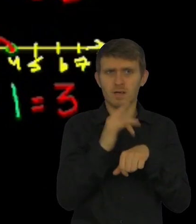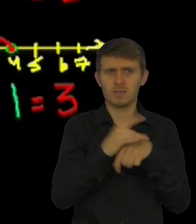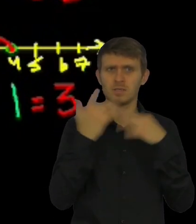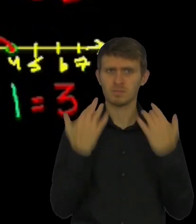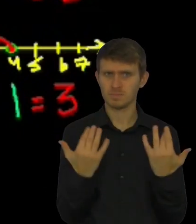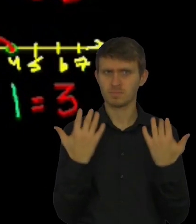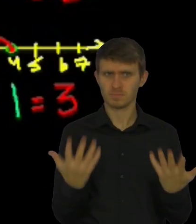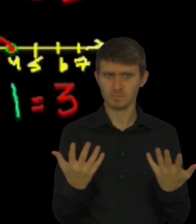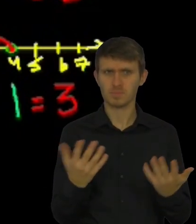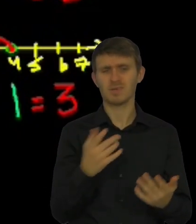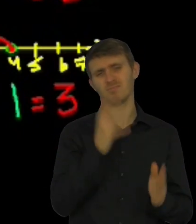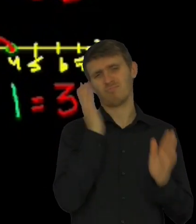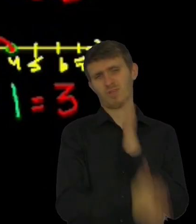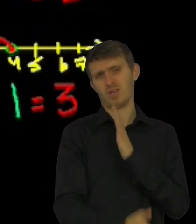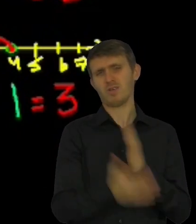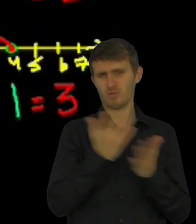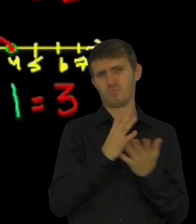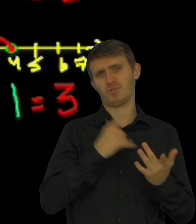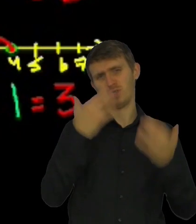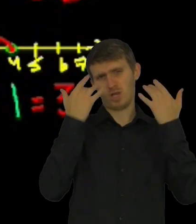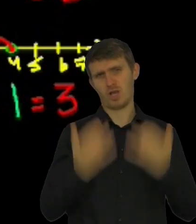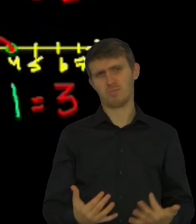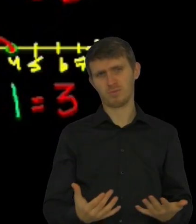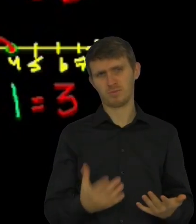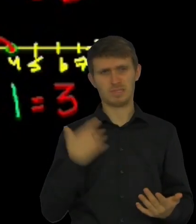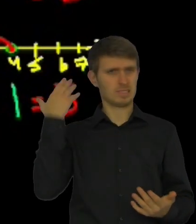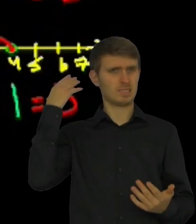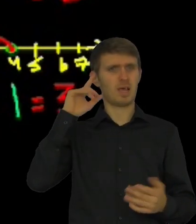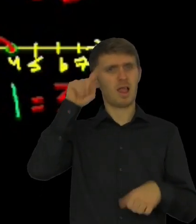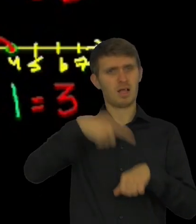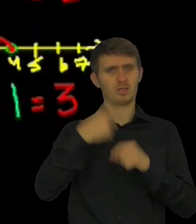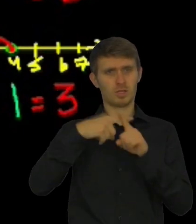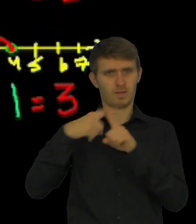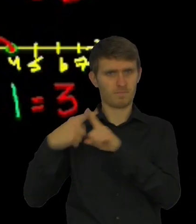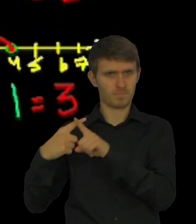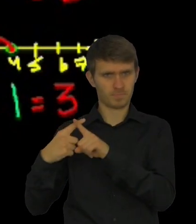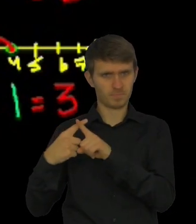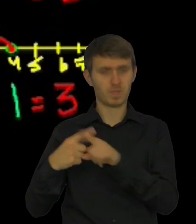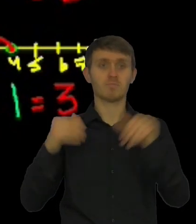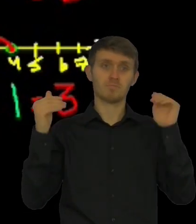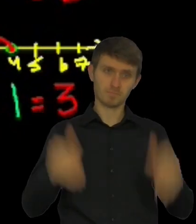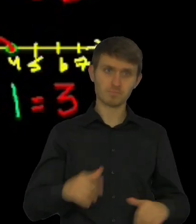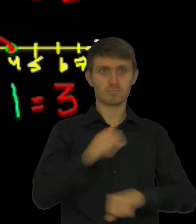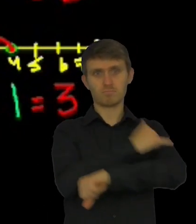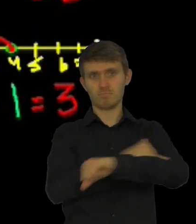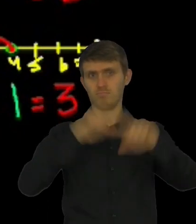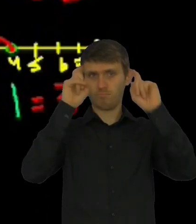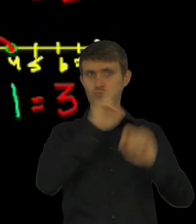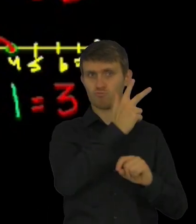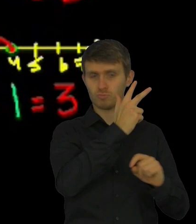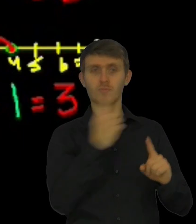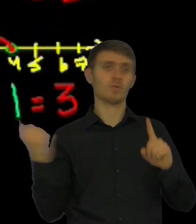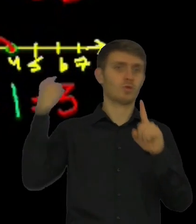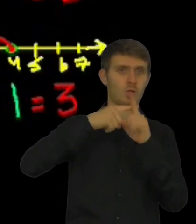equal to what well that's easy you know that from basic addition you can start at the number line at three and add